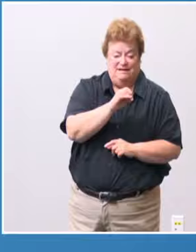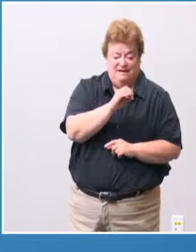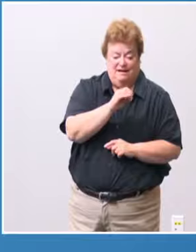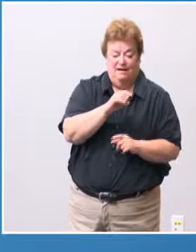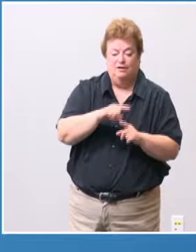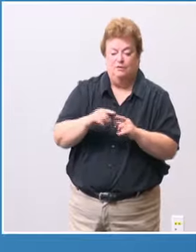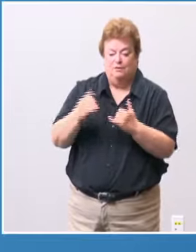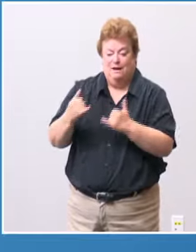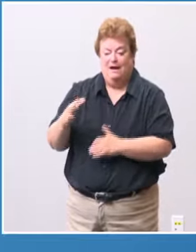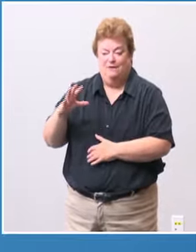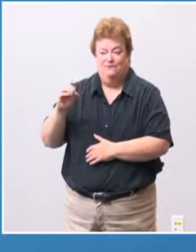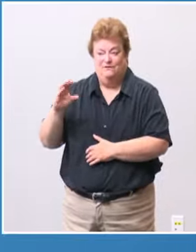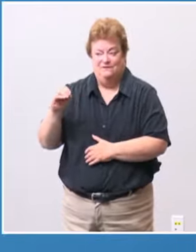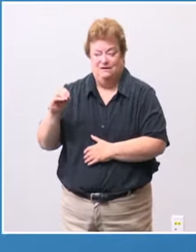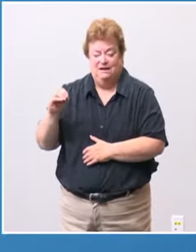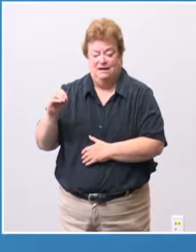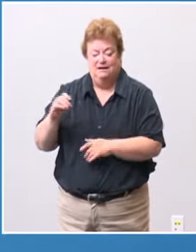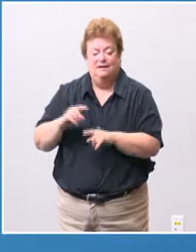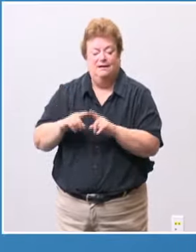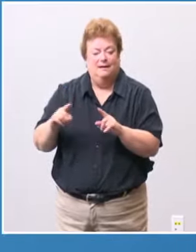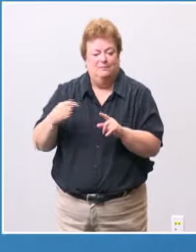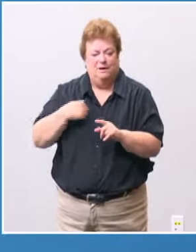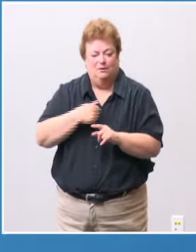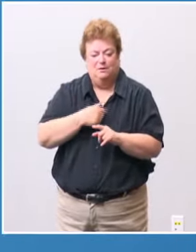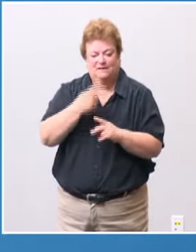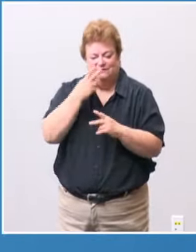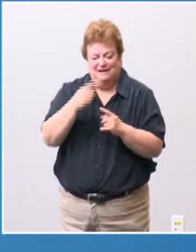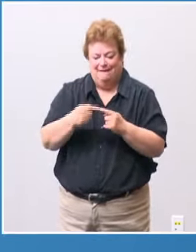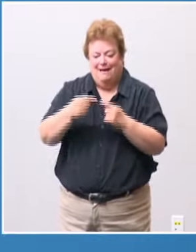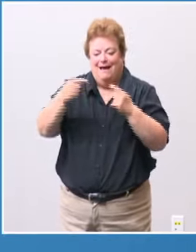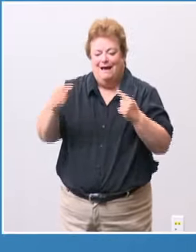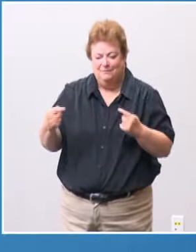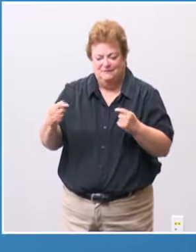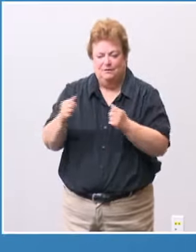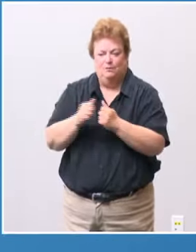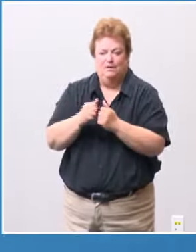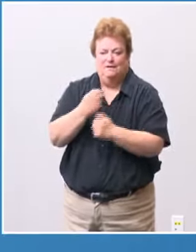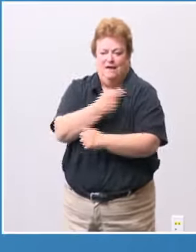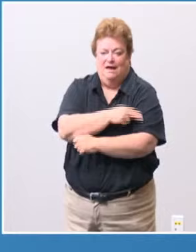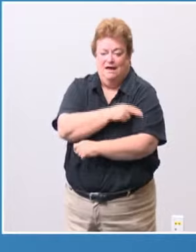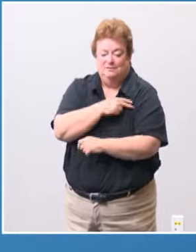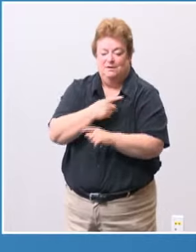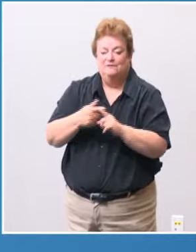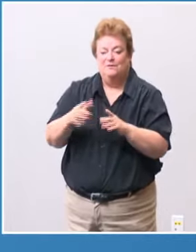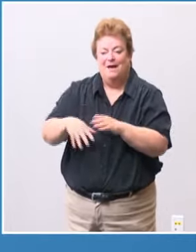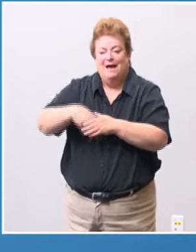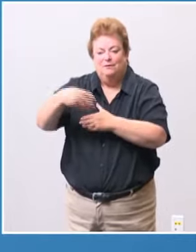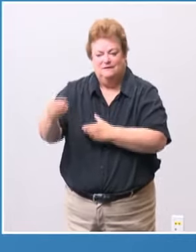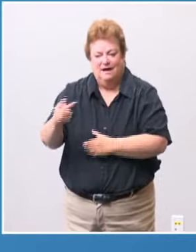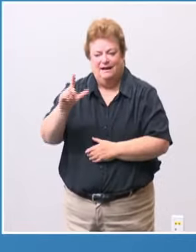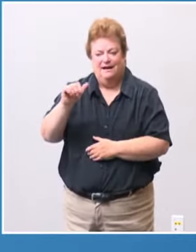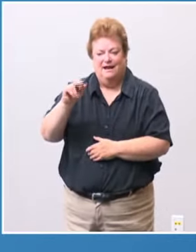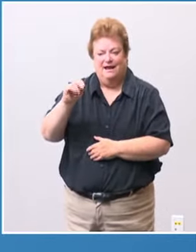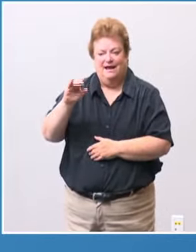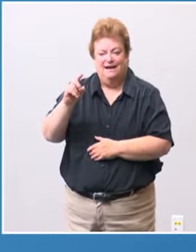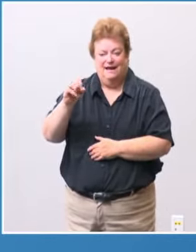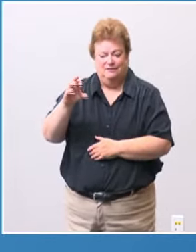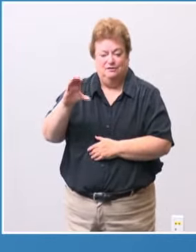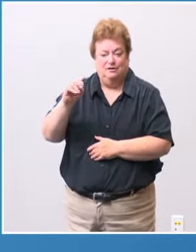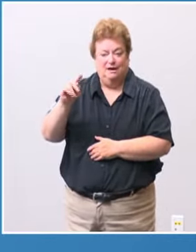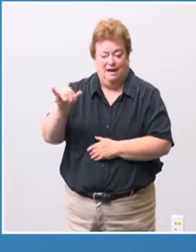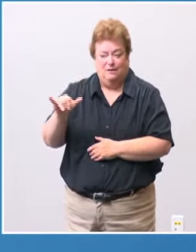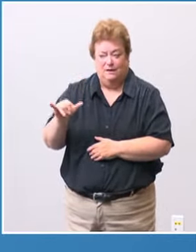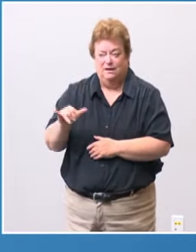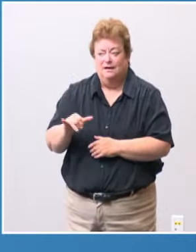of September. But we've seen the opposite with hospitalizations from other communities. This month, the